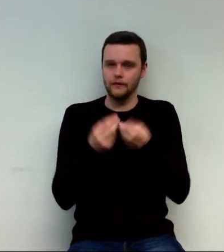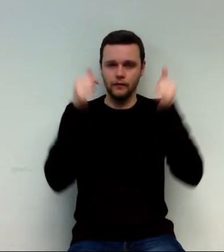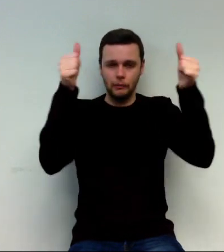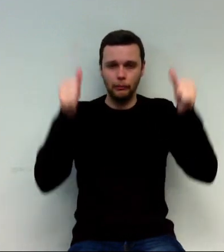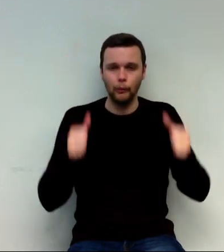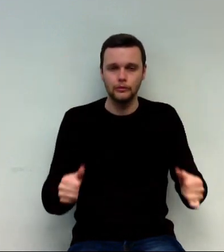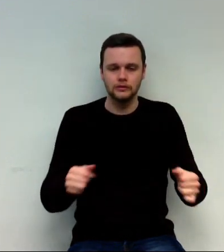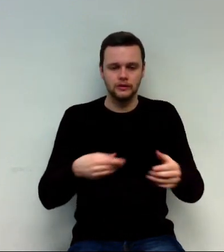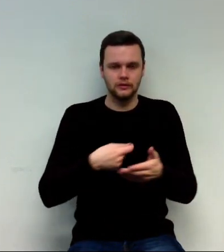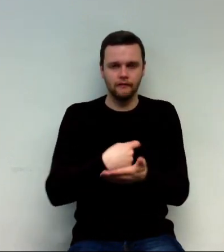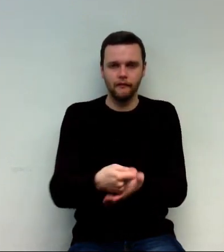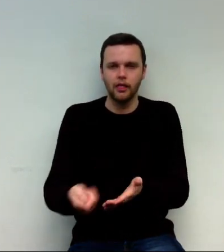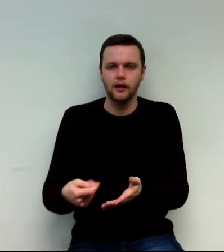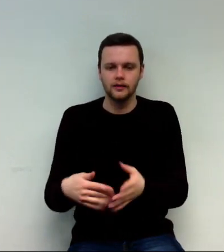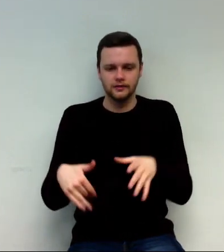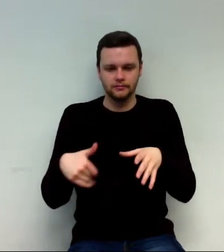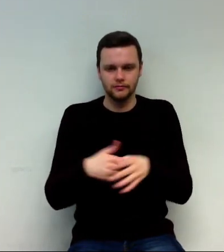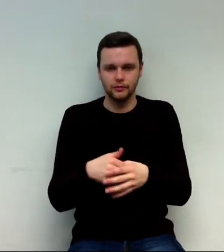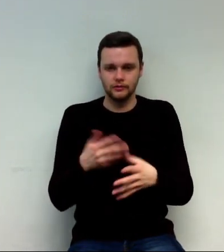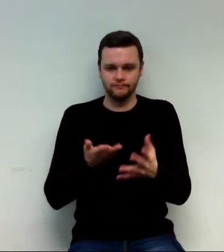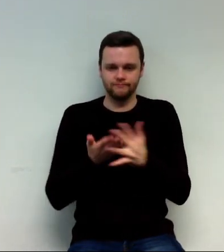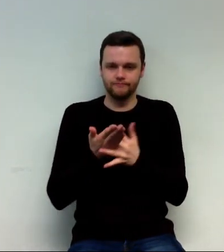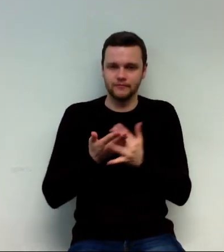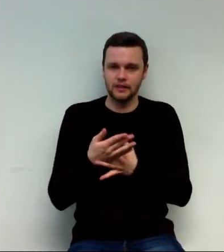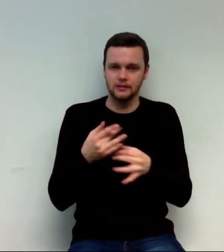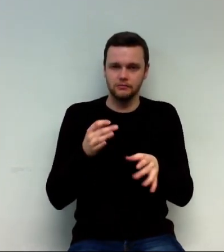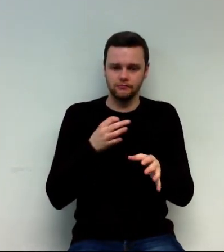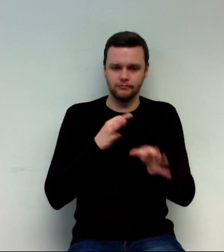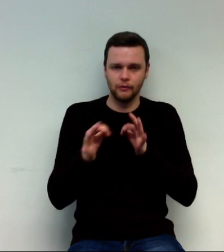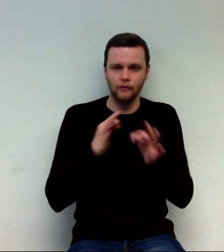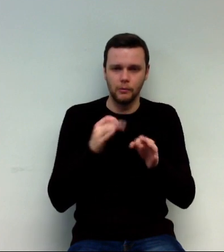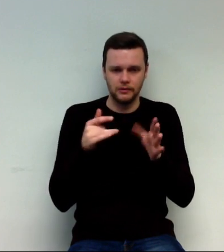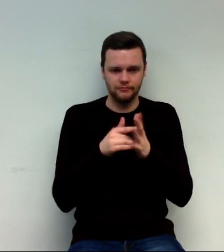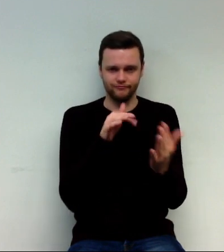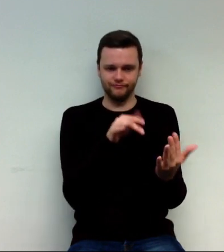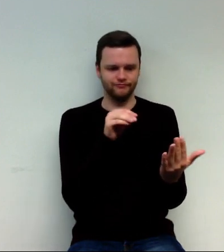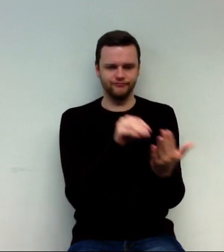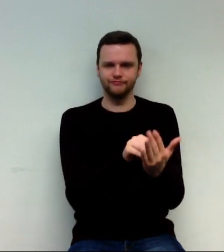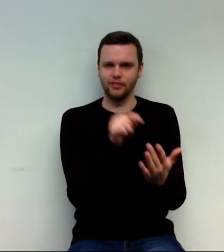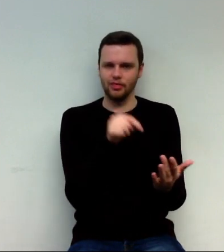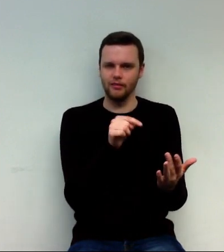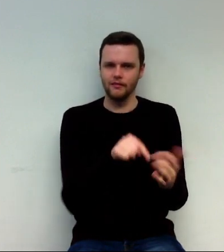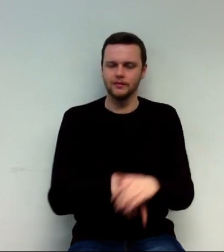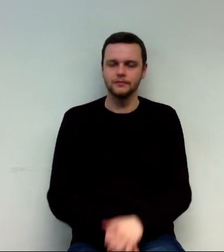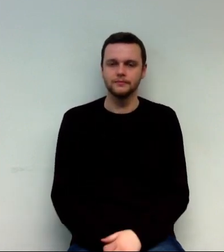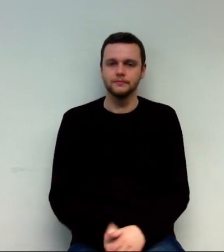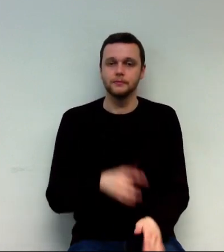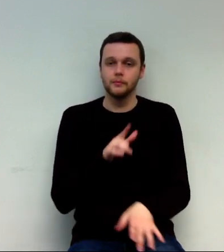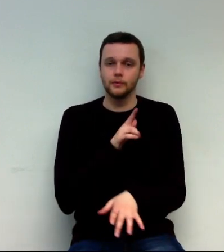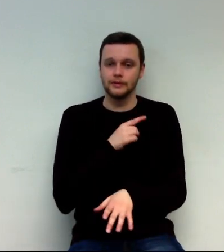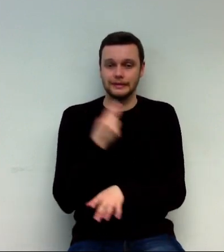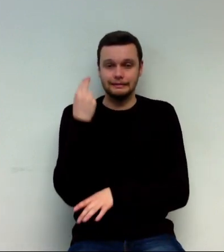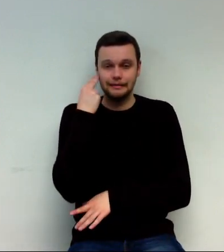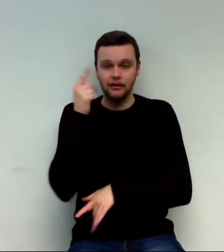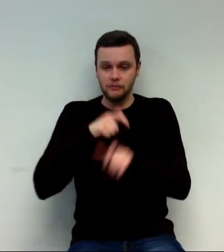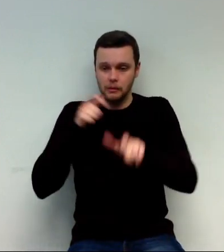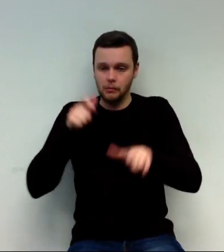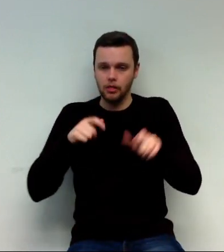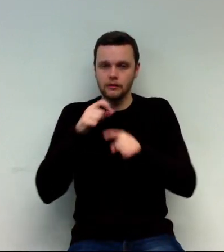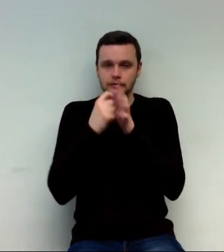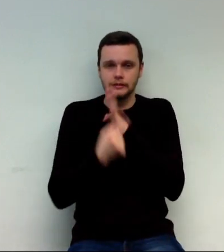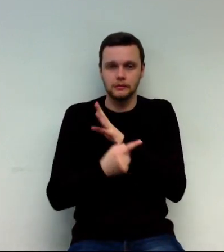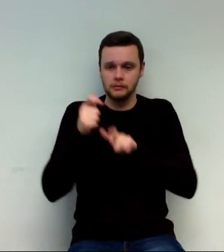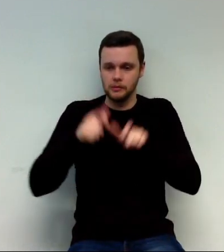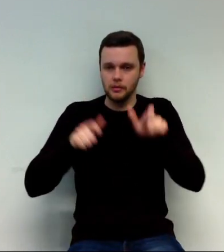standard marketing, and market the accessible performances at the same time, because deaf people and disabled